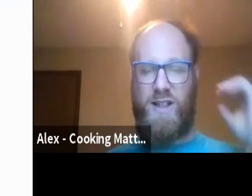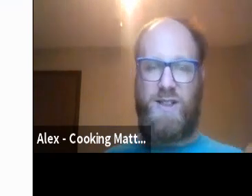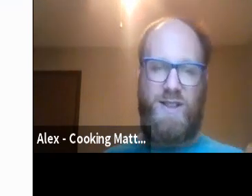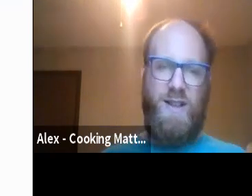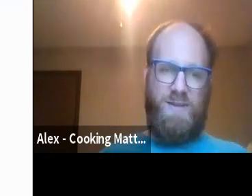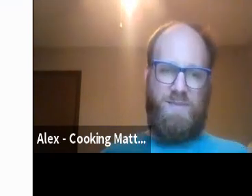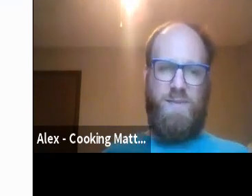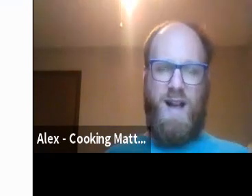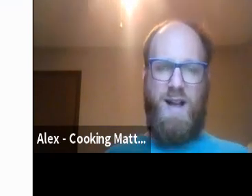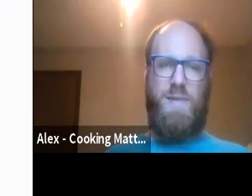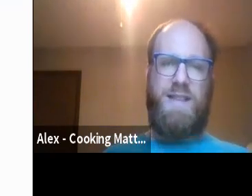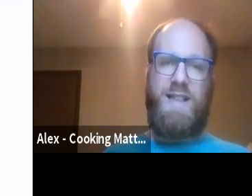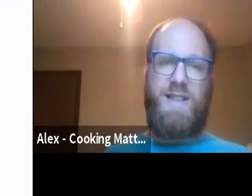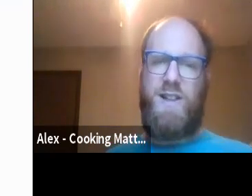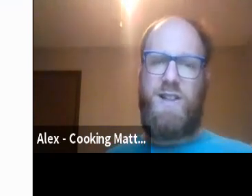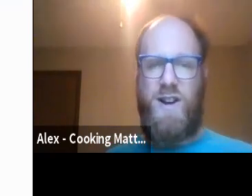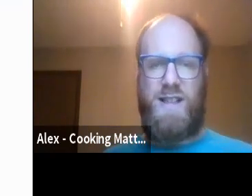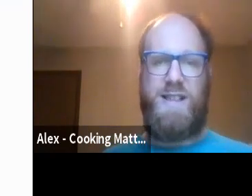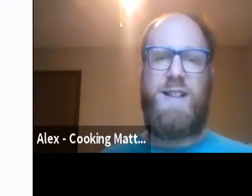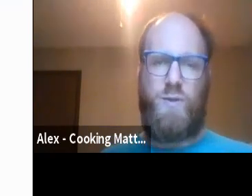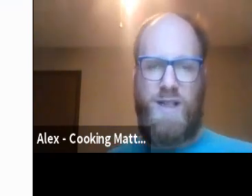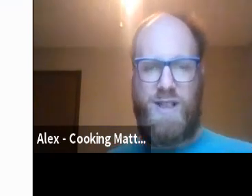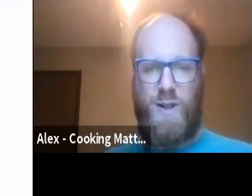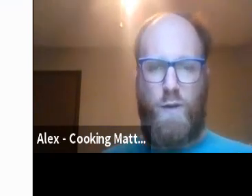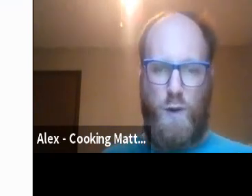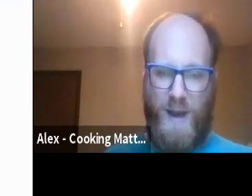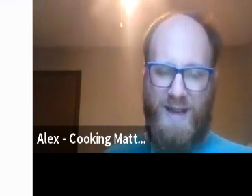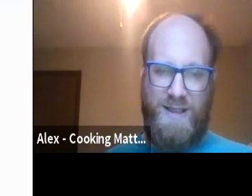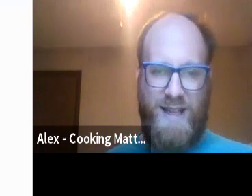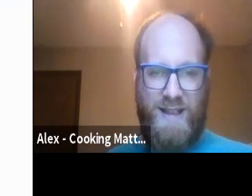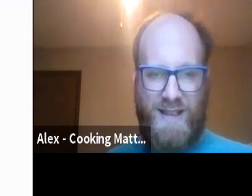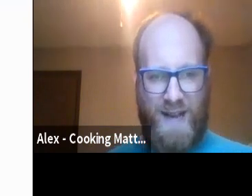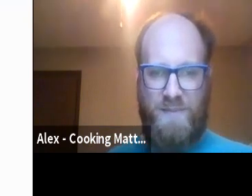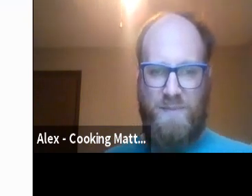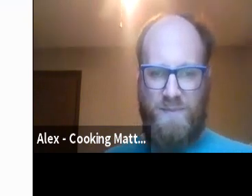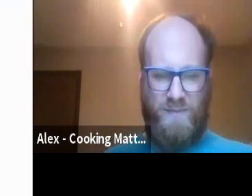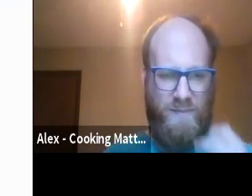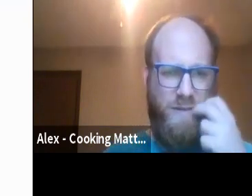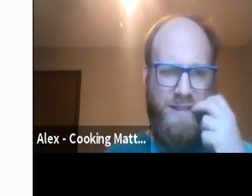6 colors. The 6 colors are the 6 regional food banks in